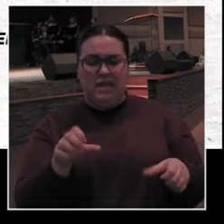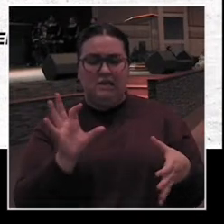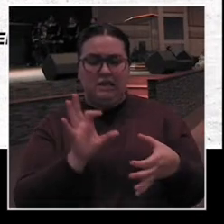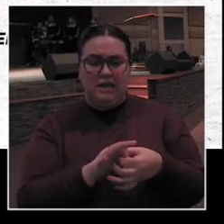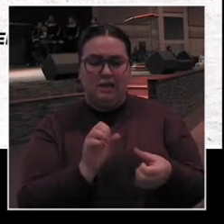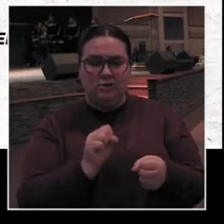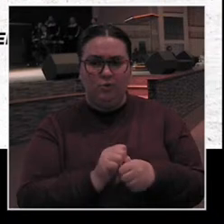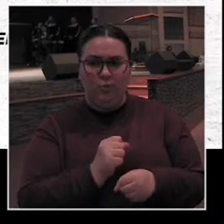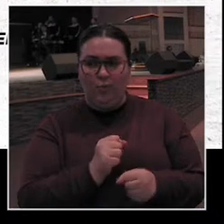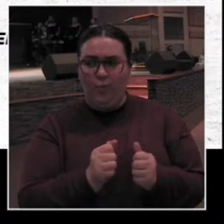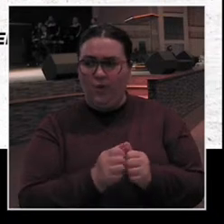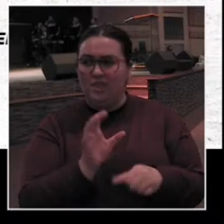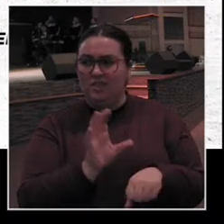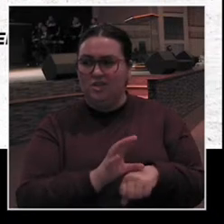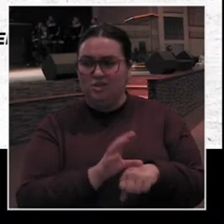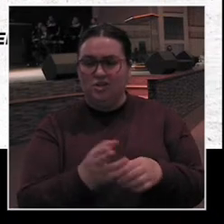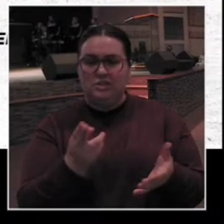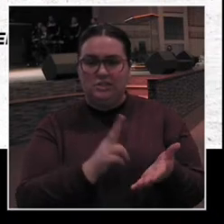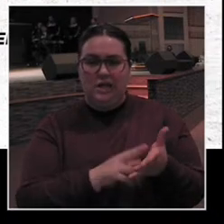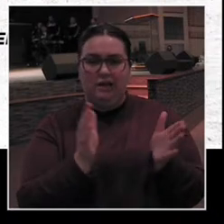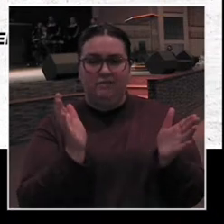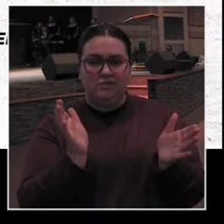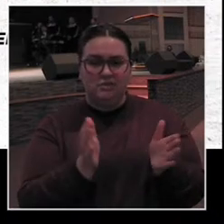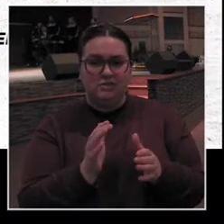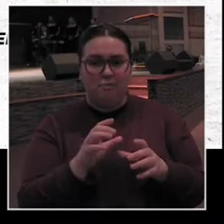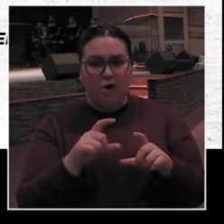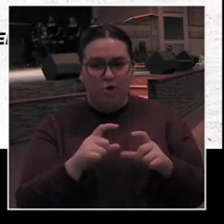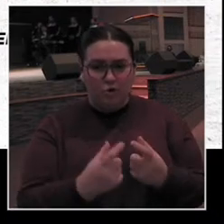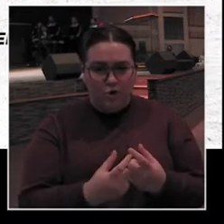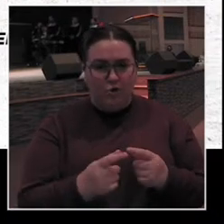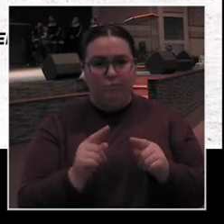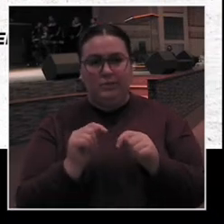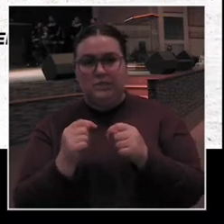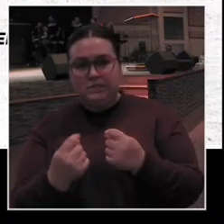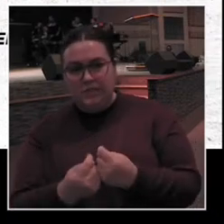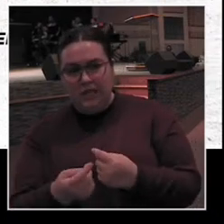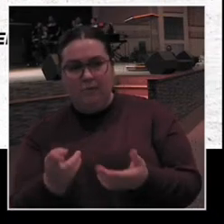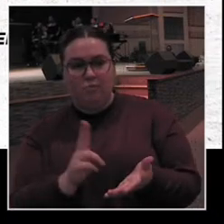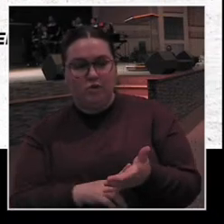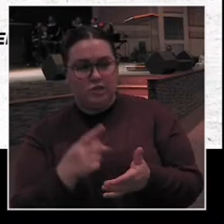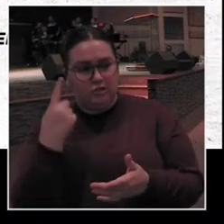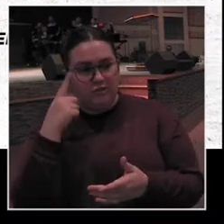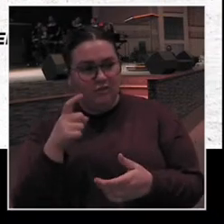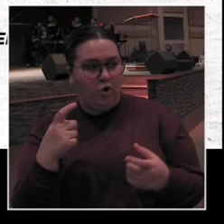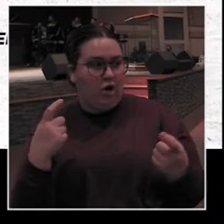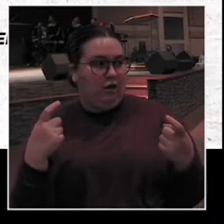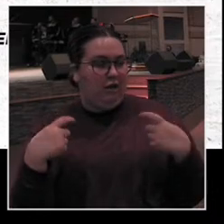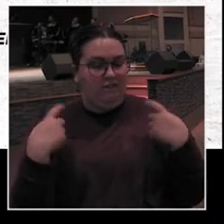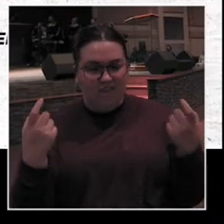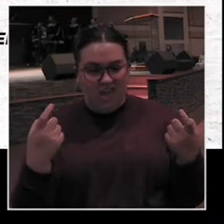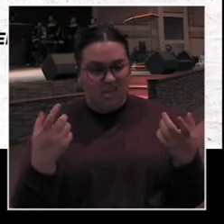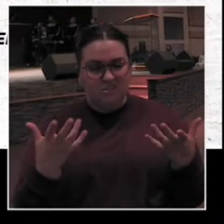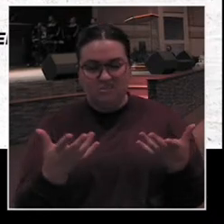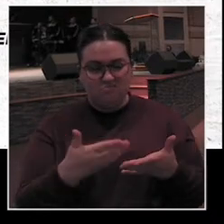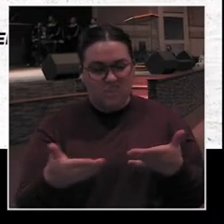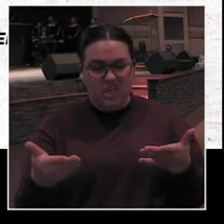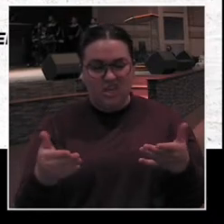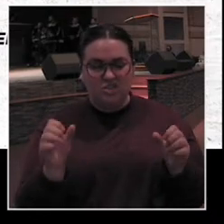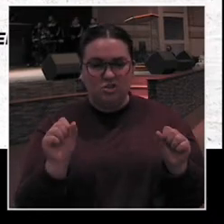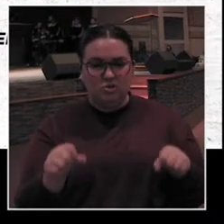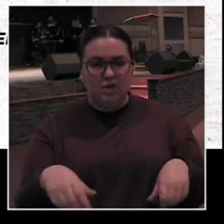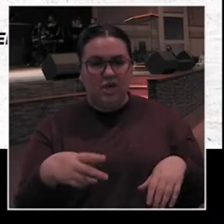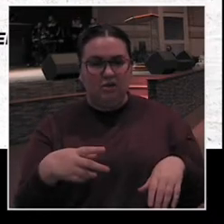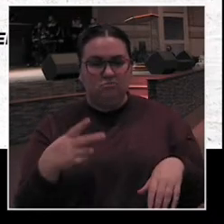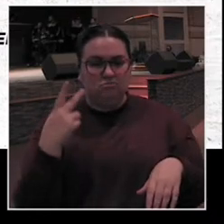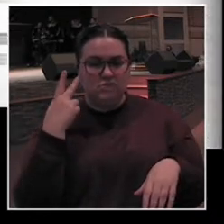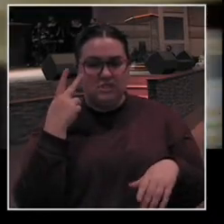by signing up for a small group, a team, or register for upcoming events like the trivia night. It's a great way to stay up to date with everything that's happening